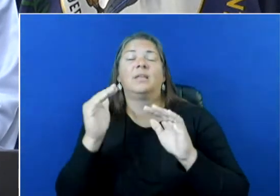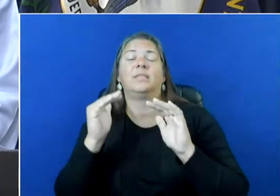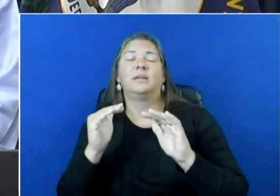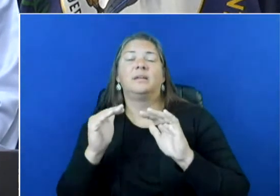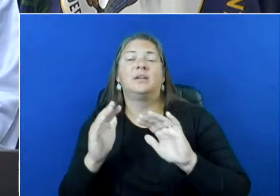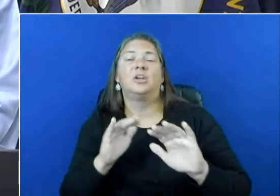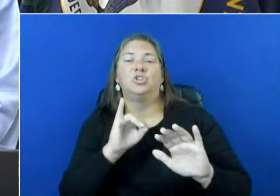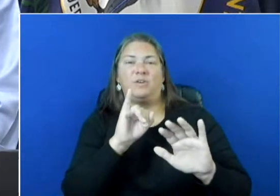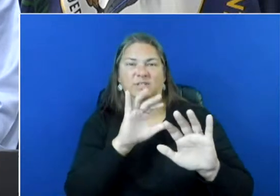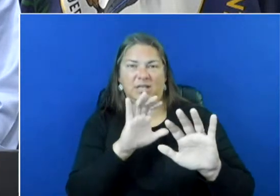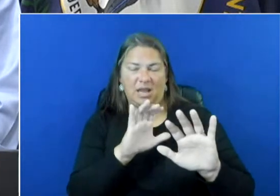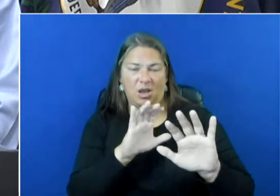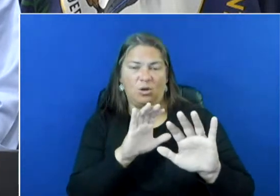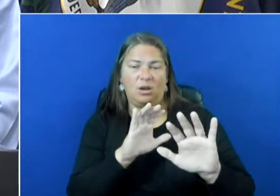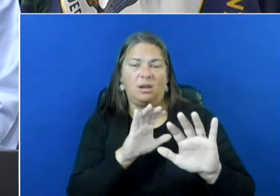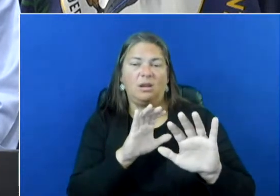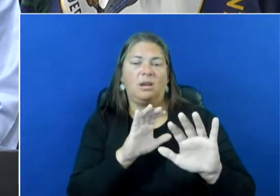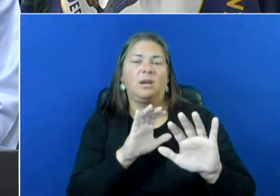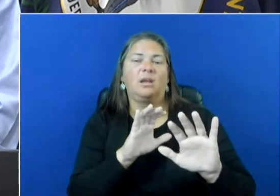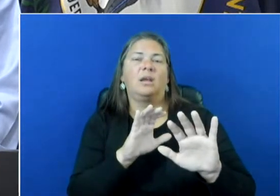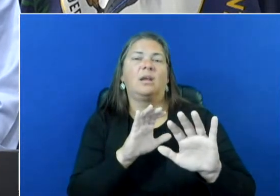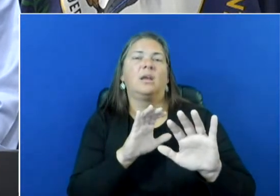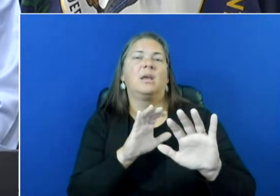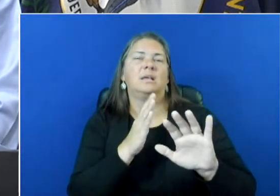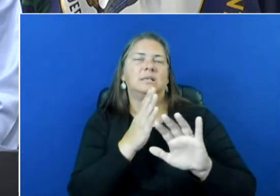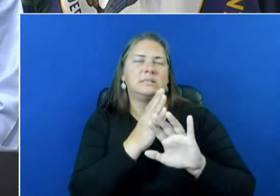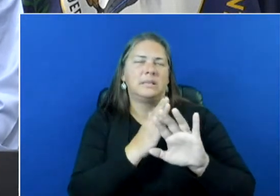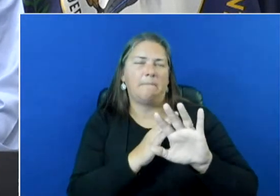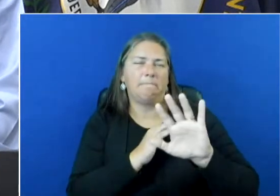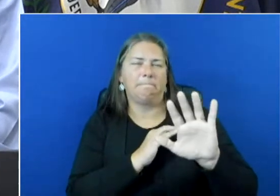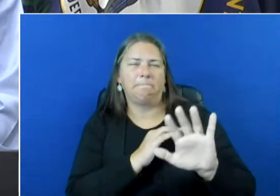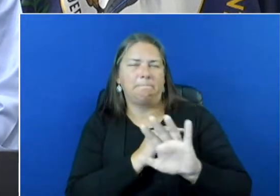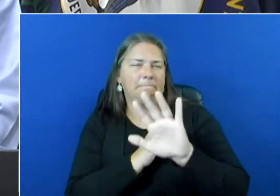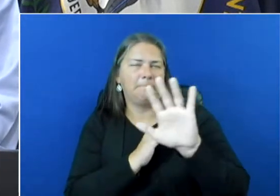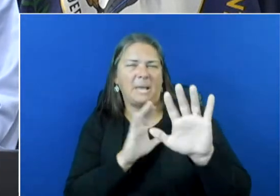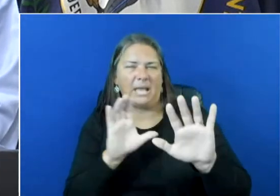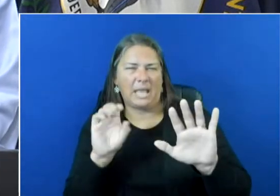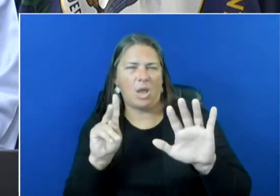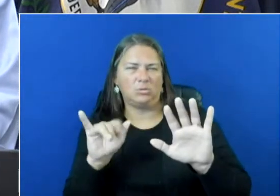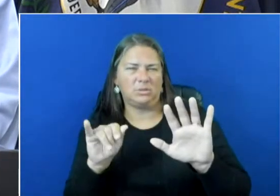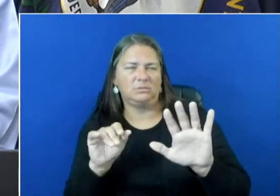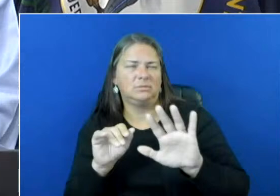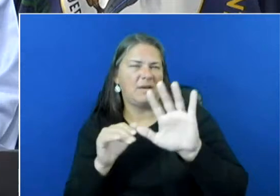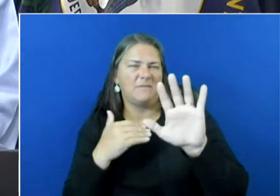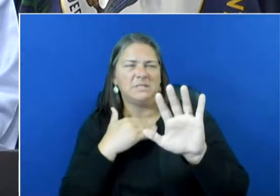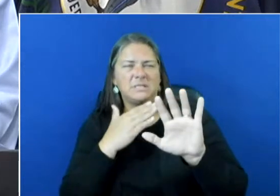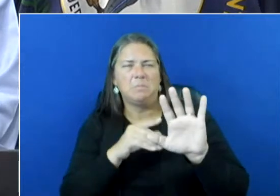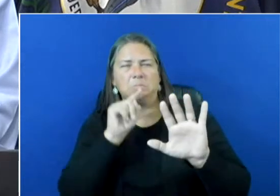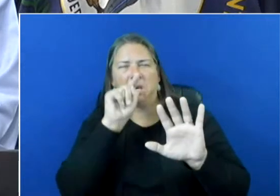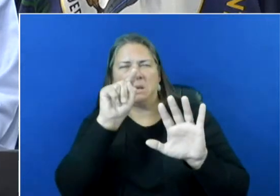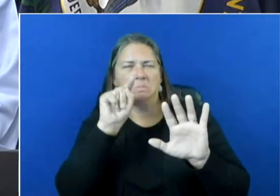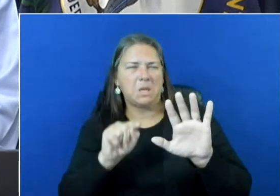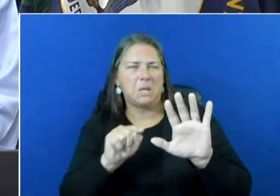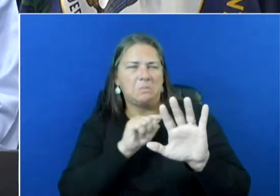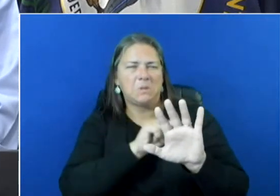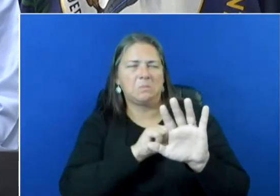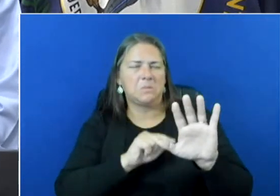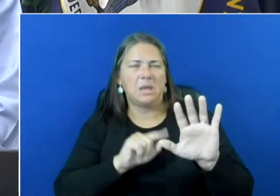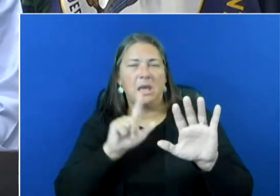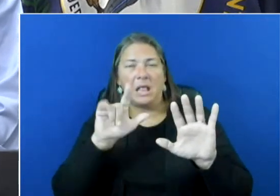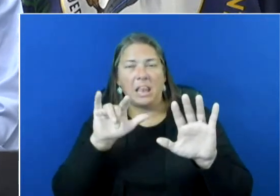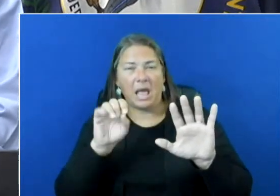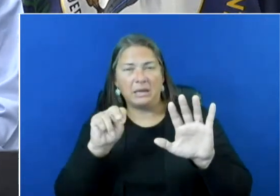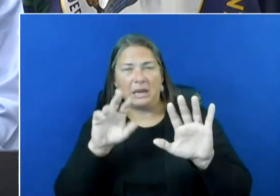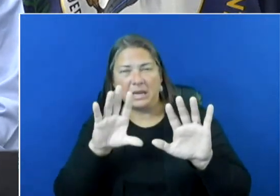County and some of those surrounding counties. We have some pockets like Lyon County that's higher than